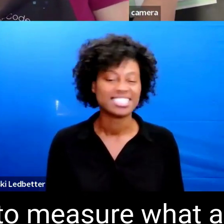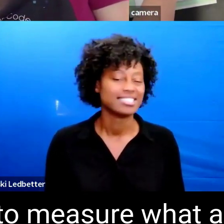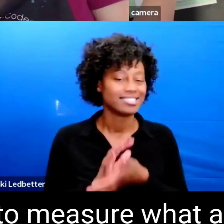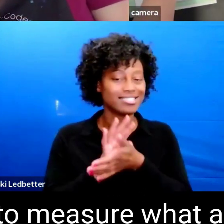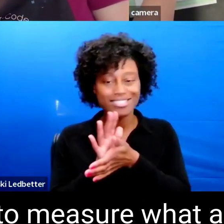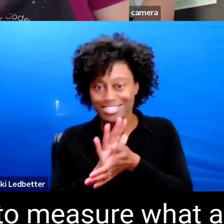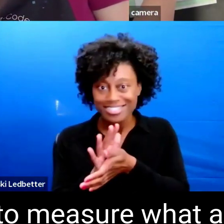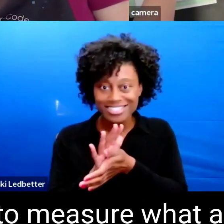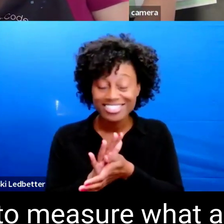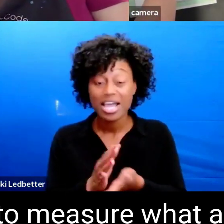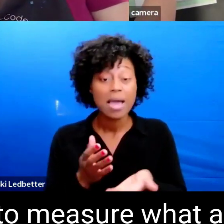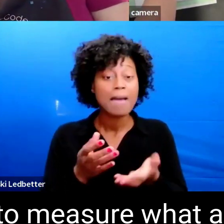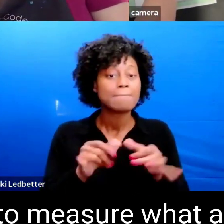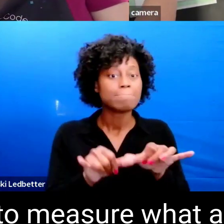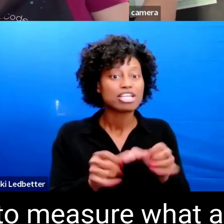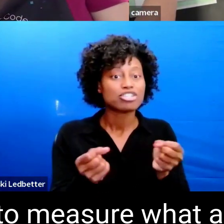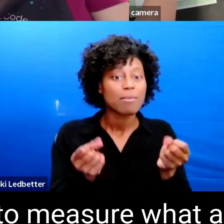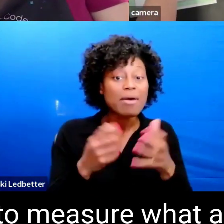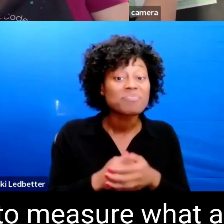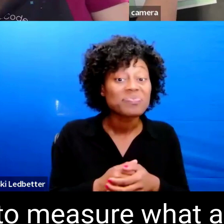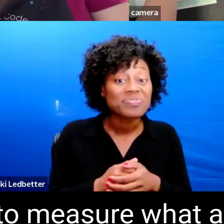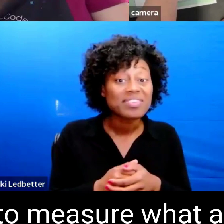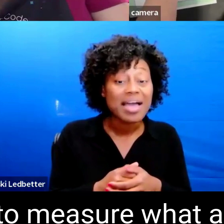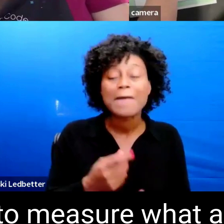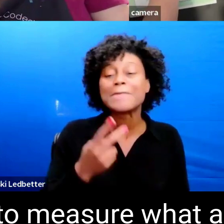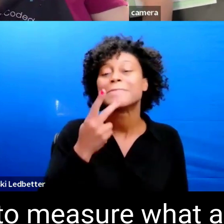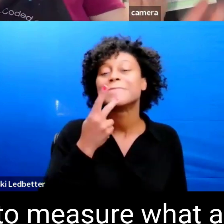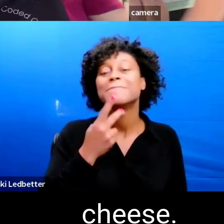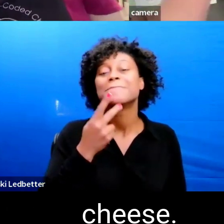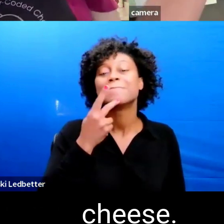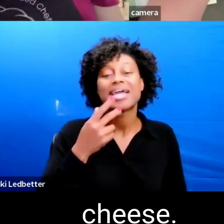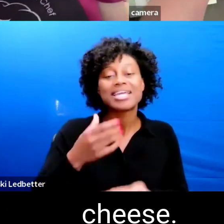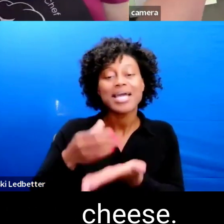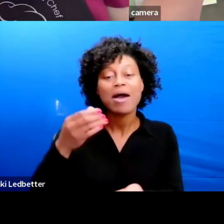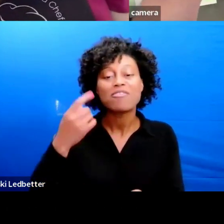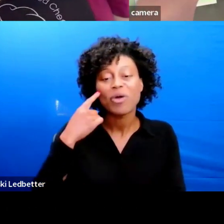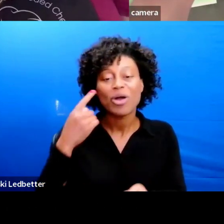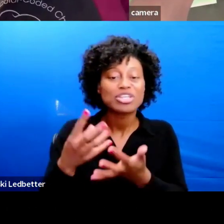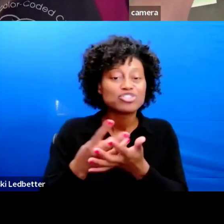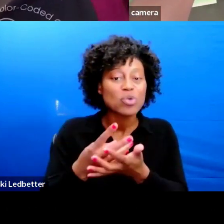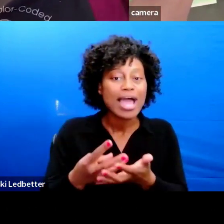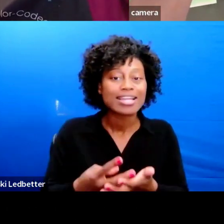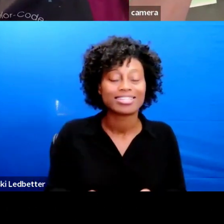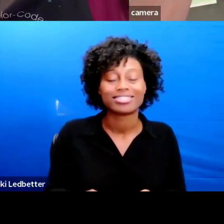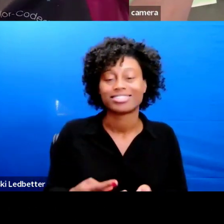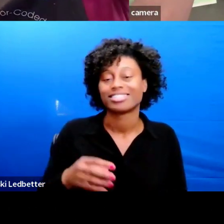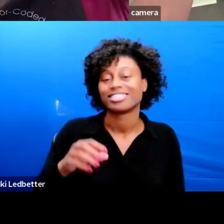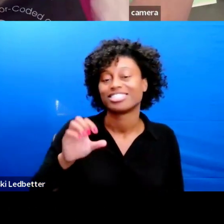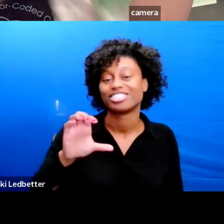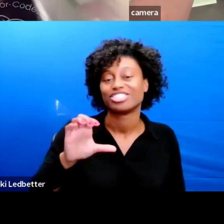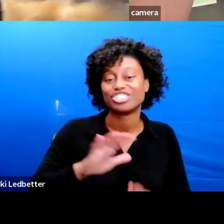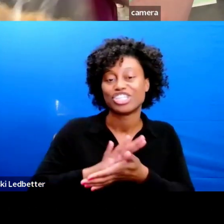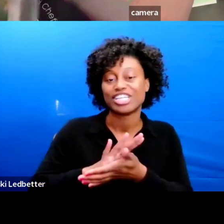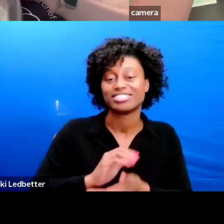going to measure what? A pink cup of the shredded cheese.